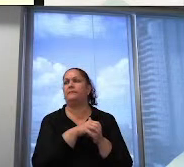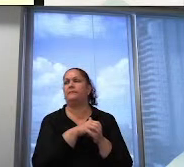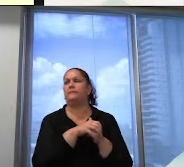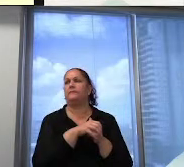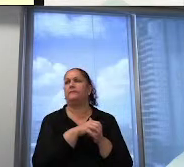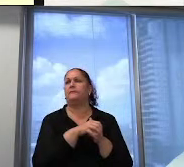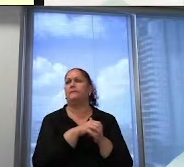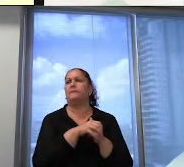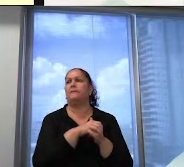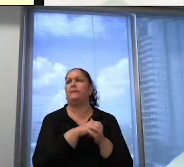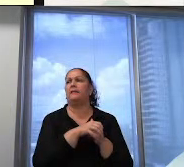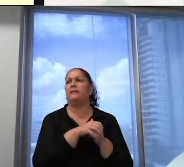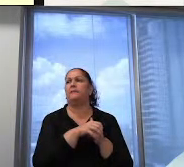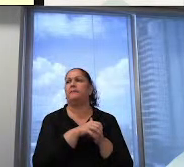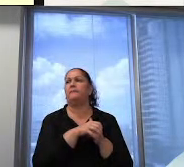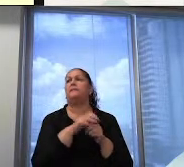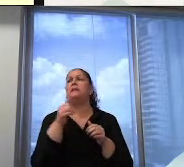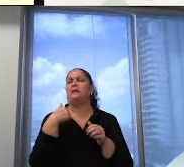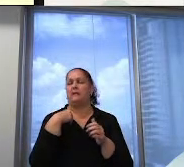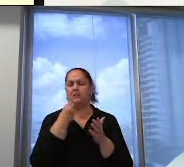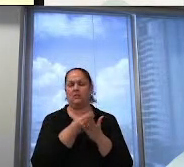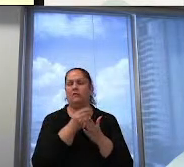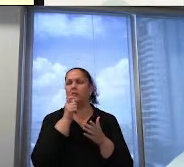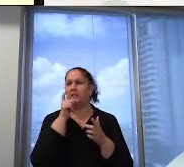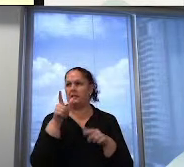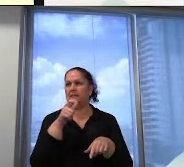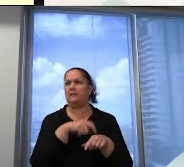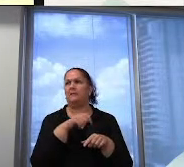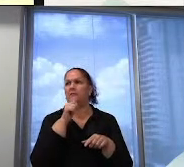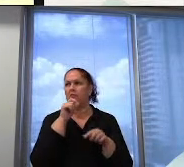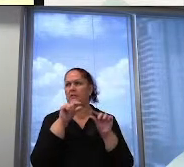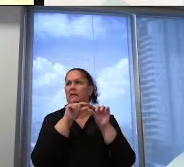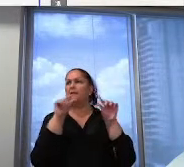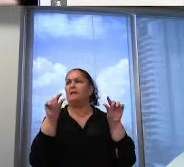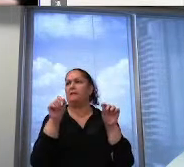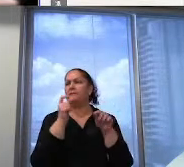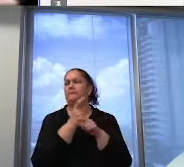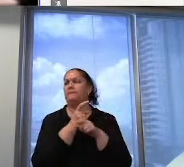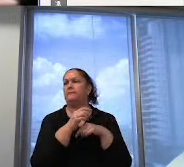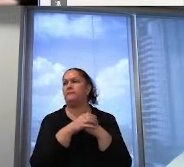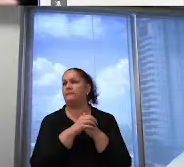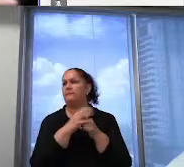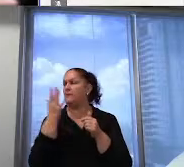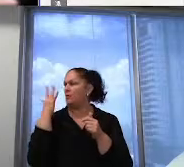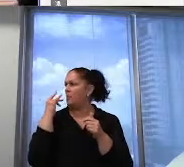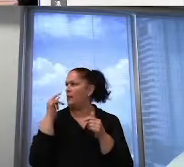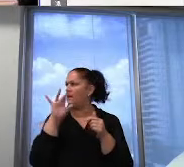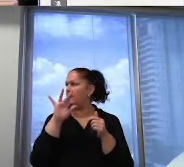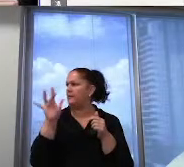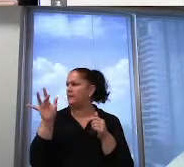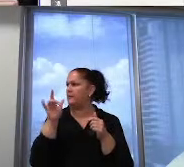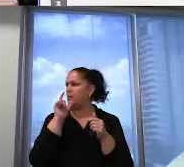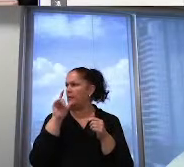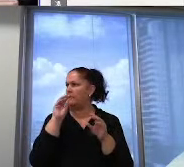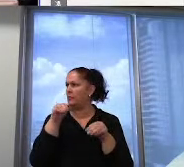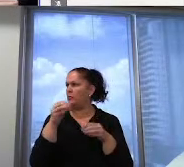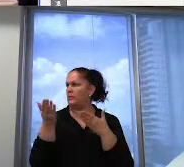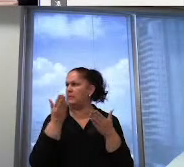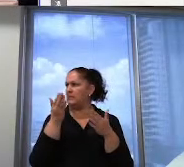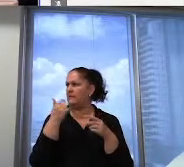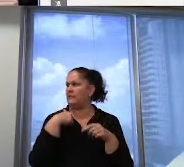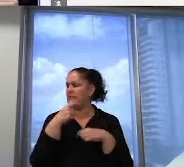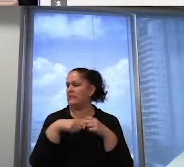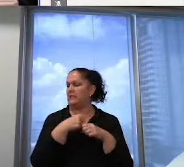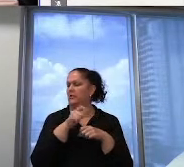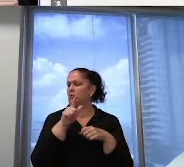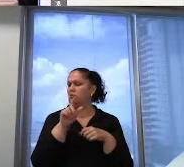That is correct. And the answer is correct. There is no funds at this time for those out of service lines. So why are those lines not going to be put in service